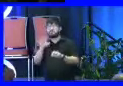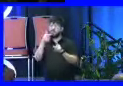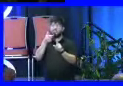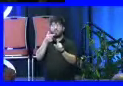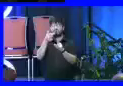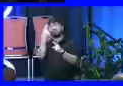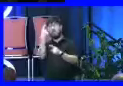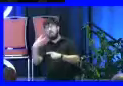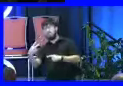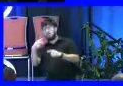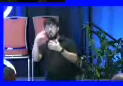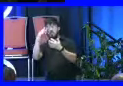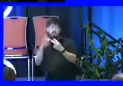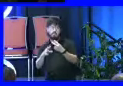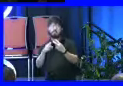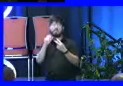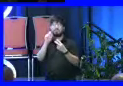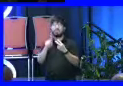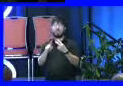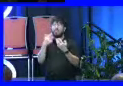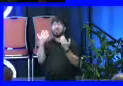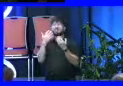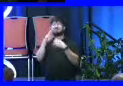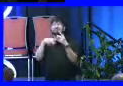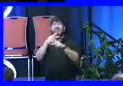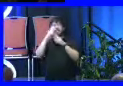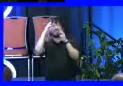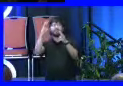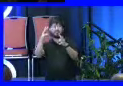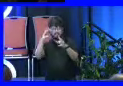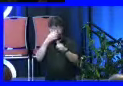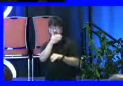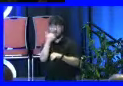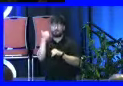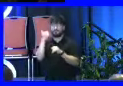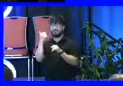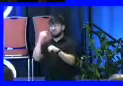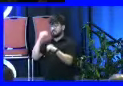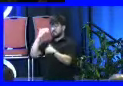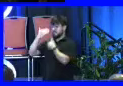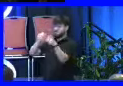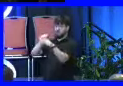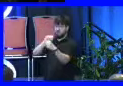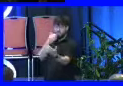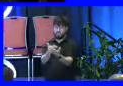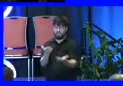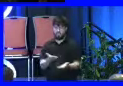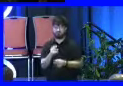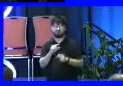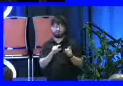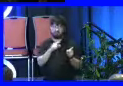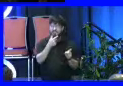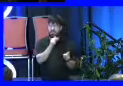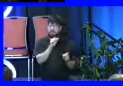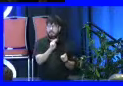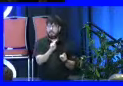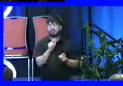that got you here to where you are now. And we can start again with you, Glenn. Sure. I